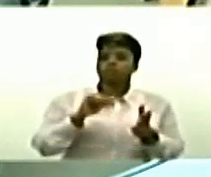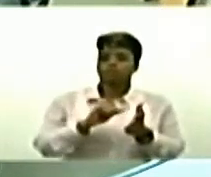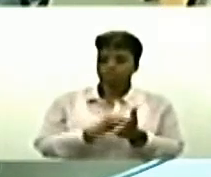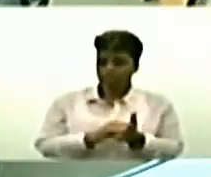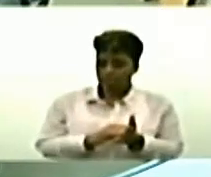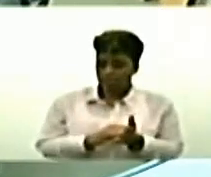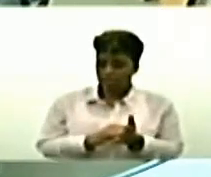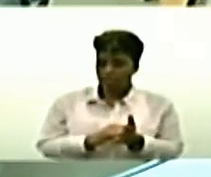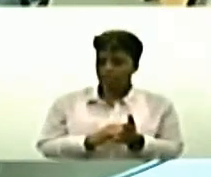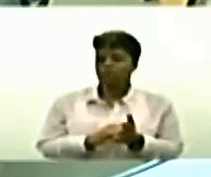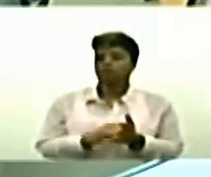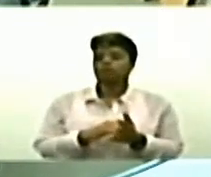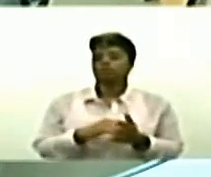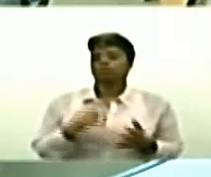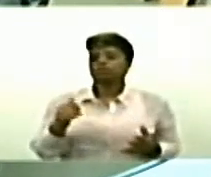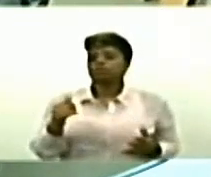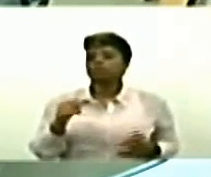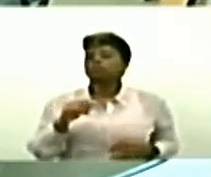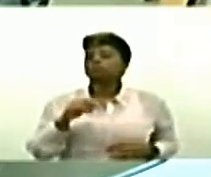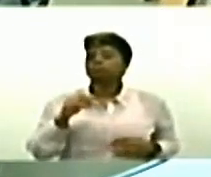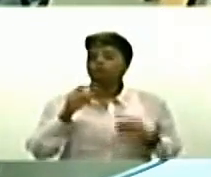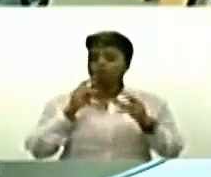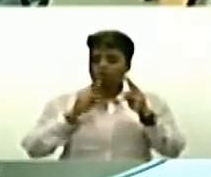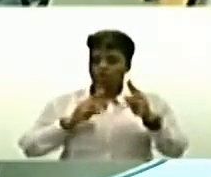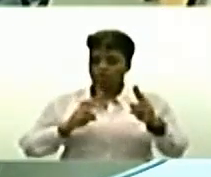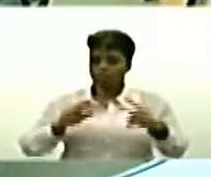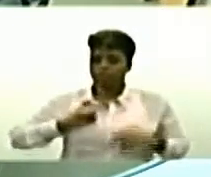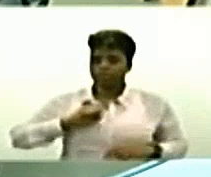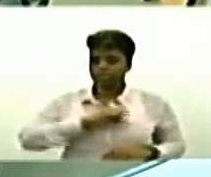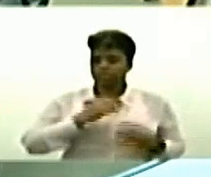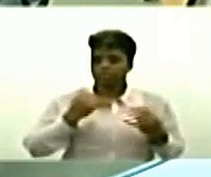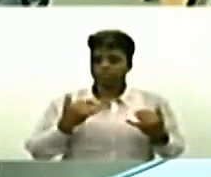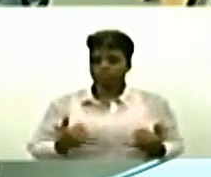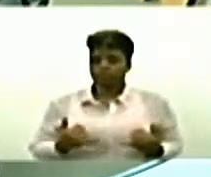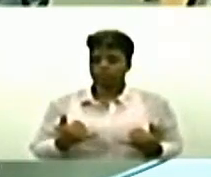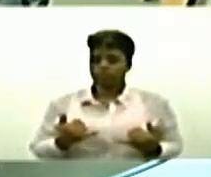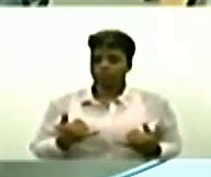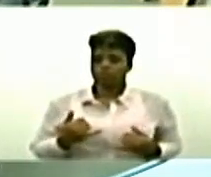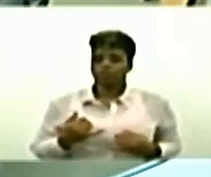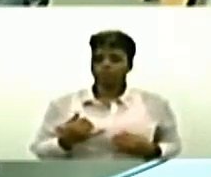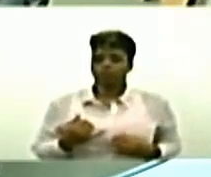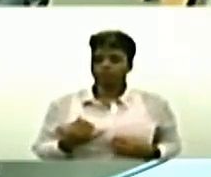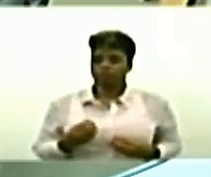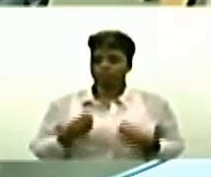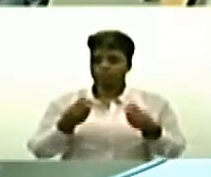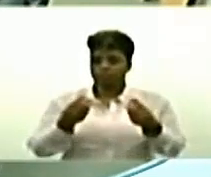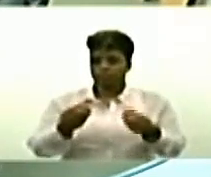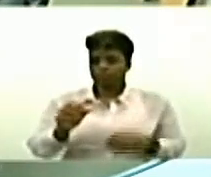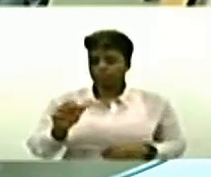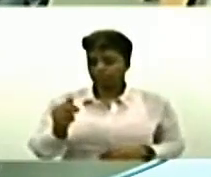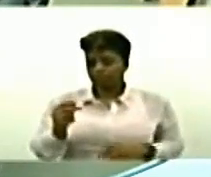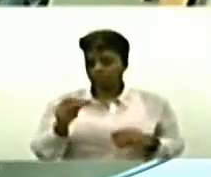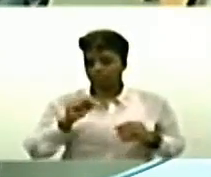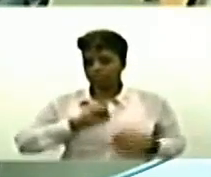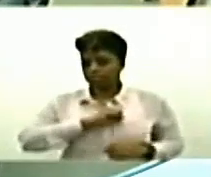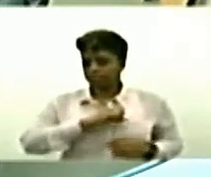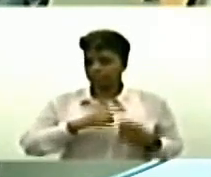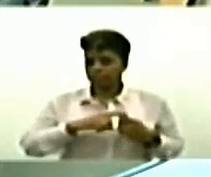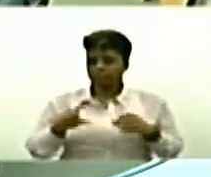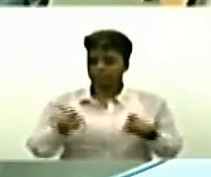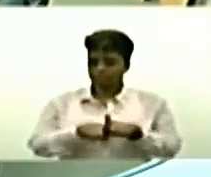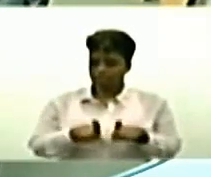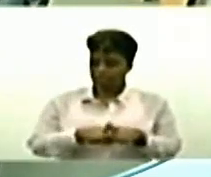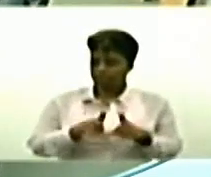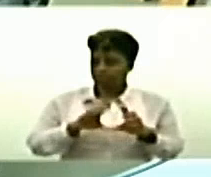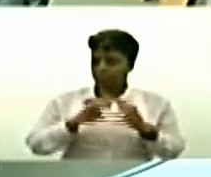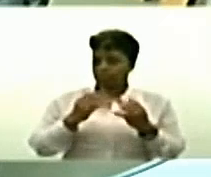resolved that the Honorable Senate does now appoint the two other senators of the said committee. Those